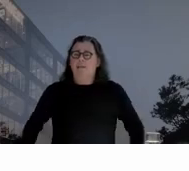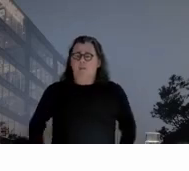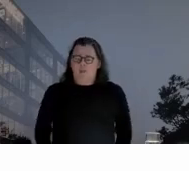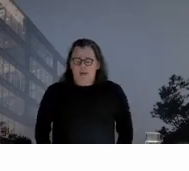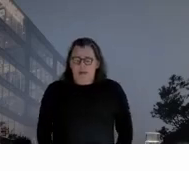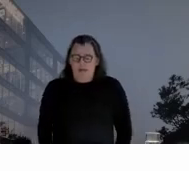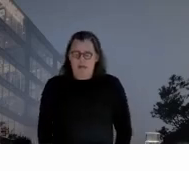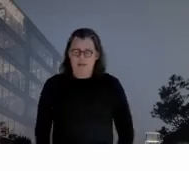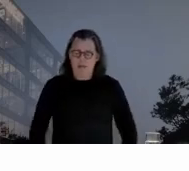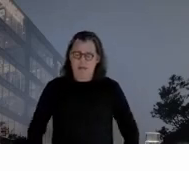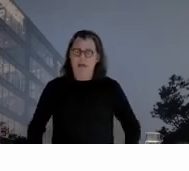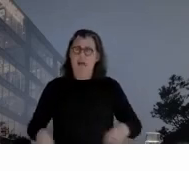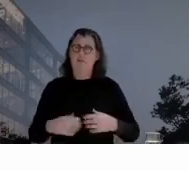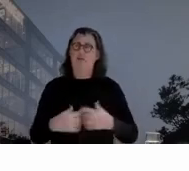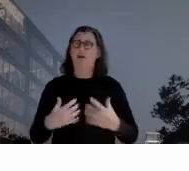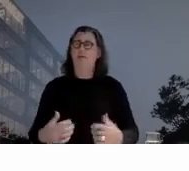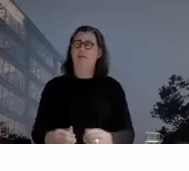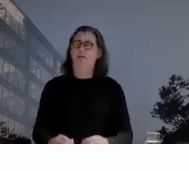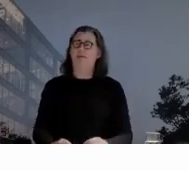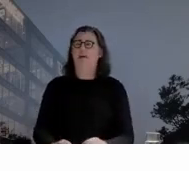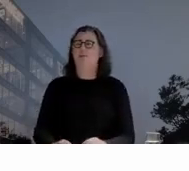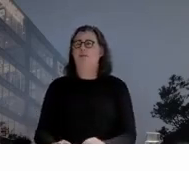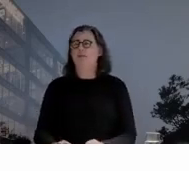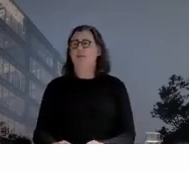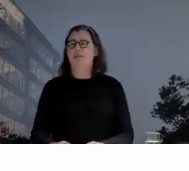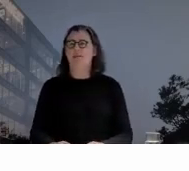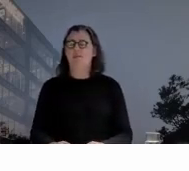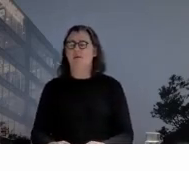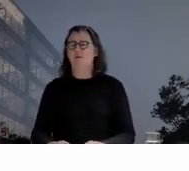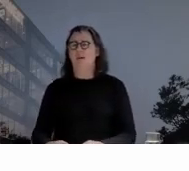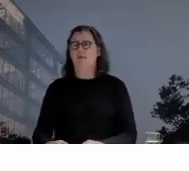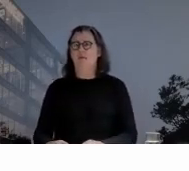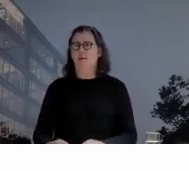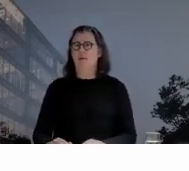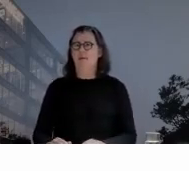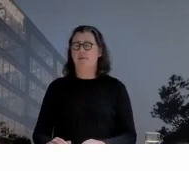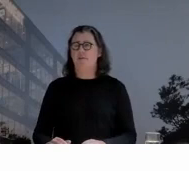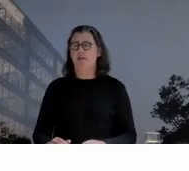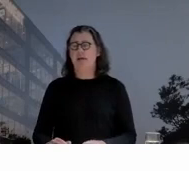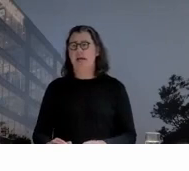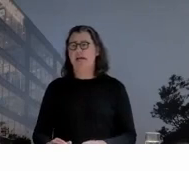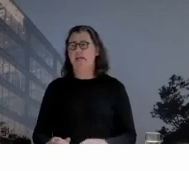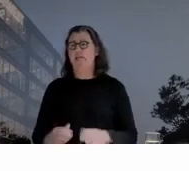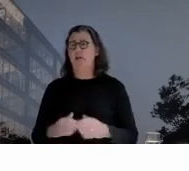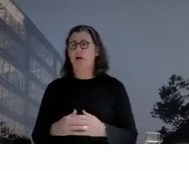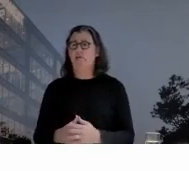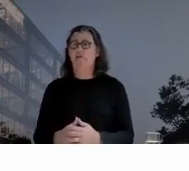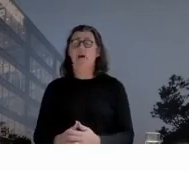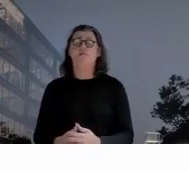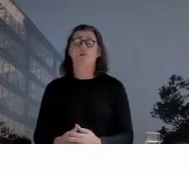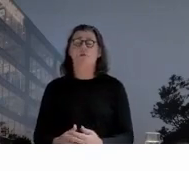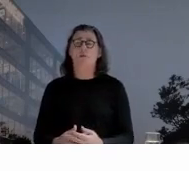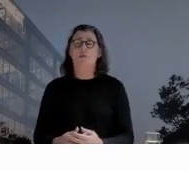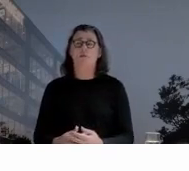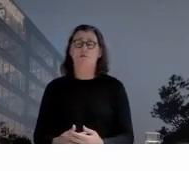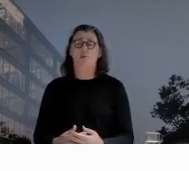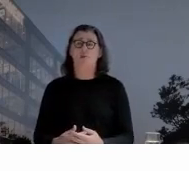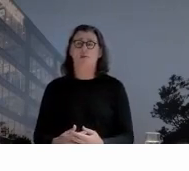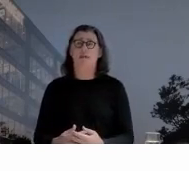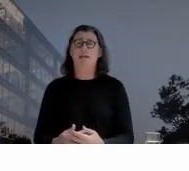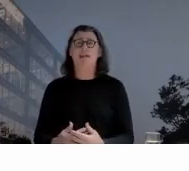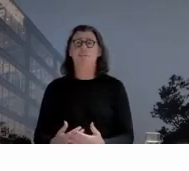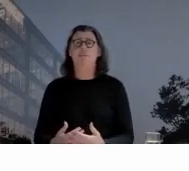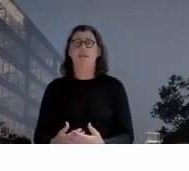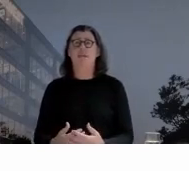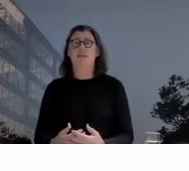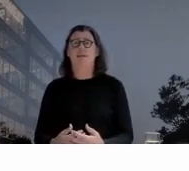As architects, we have a great position in terms of advocacy. We also have a great position in terms of our role in